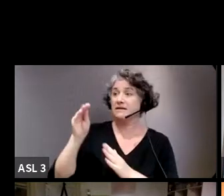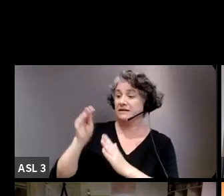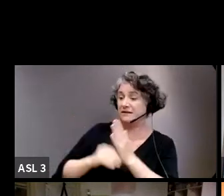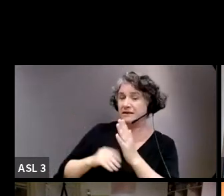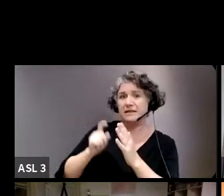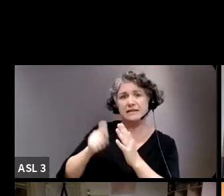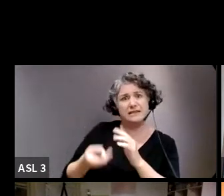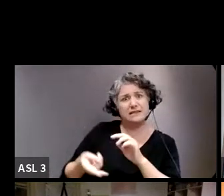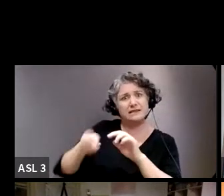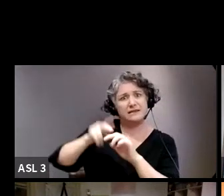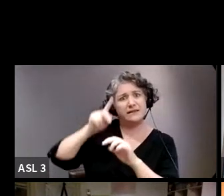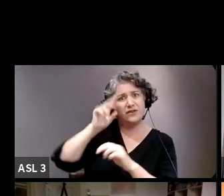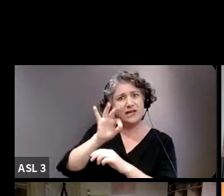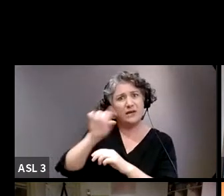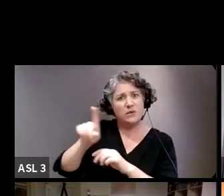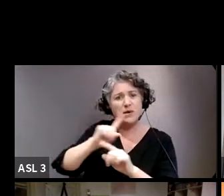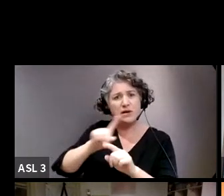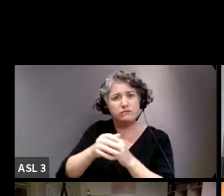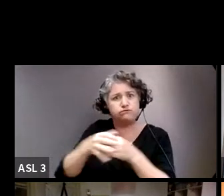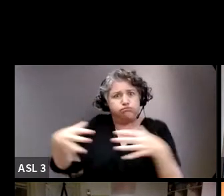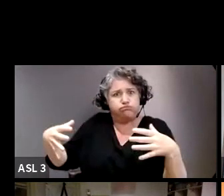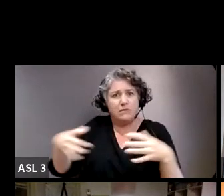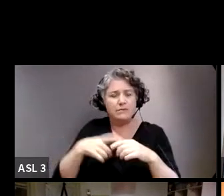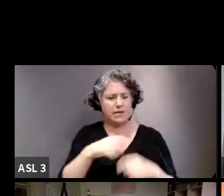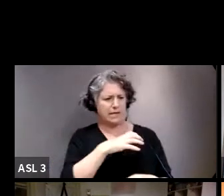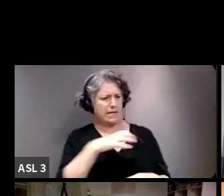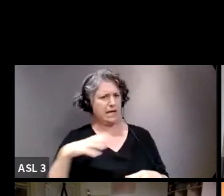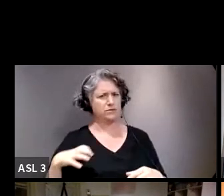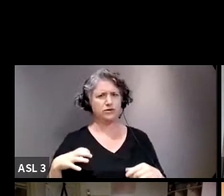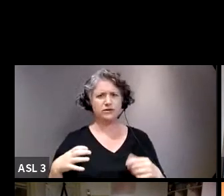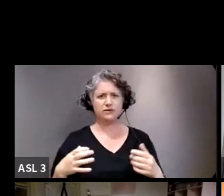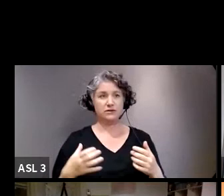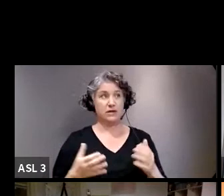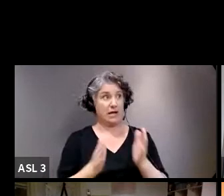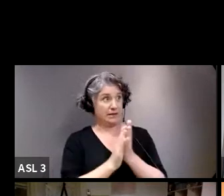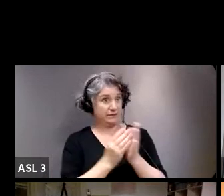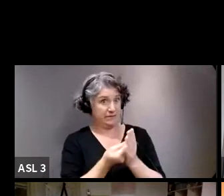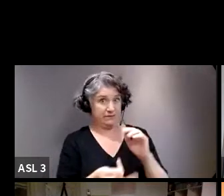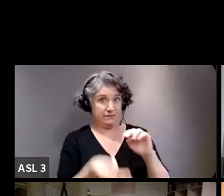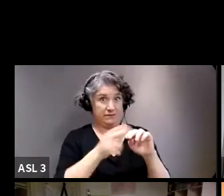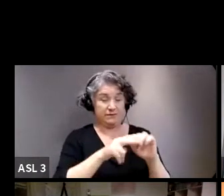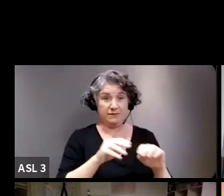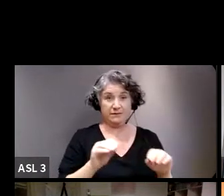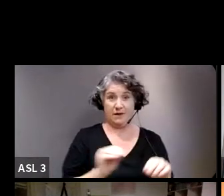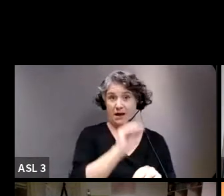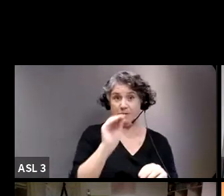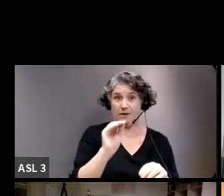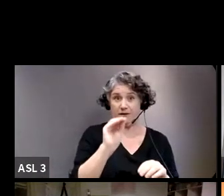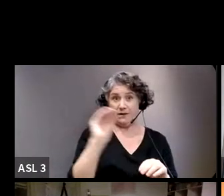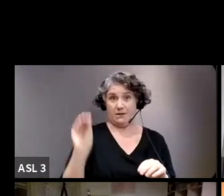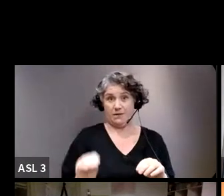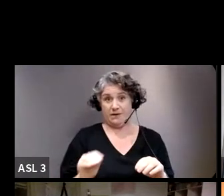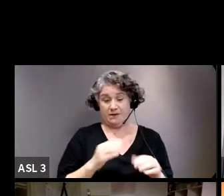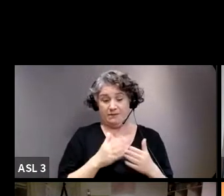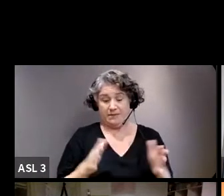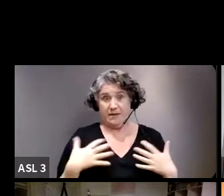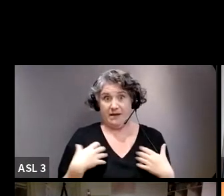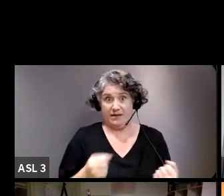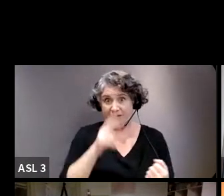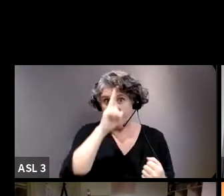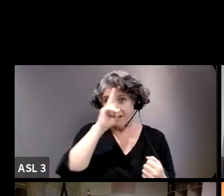calls yet the same counselor never does anything to advocate for more money for ottawa public health to fund paramedics or